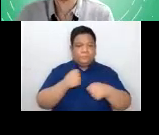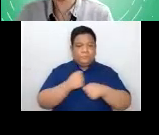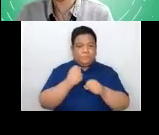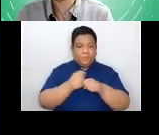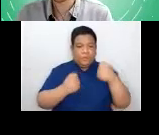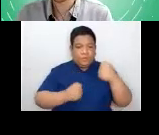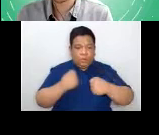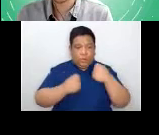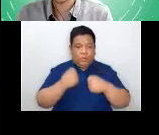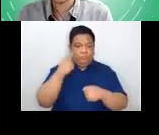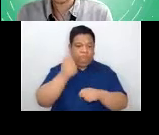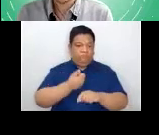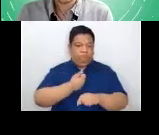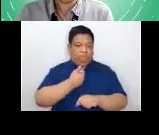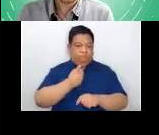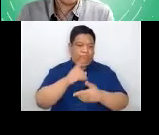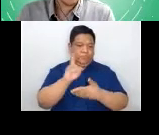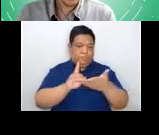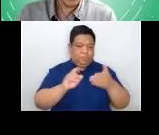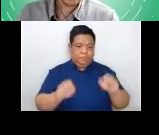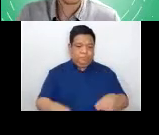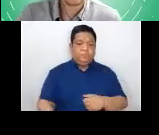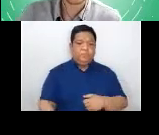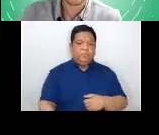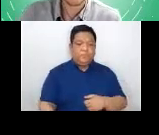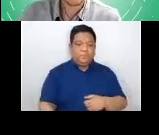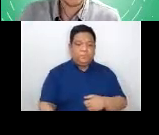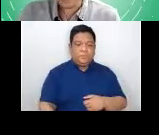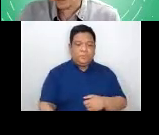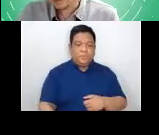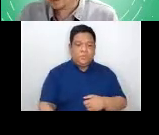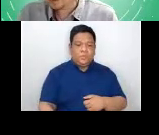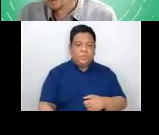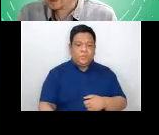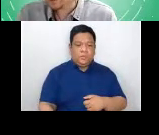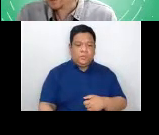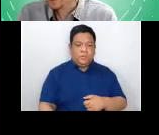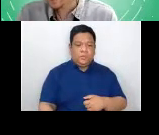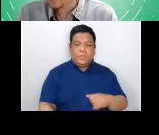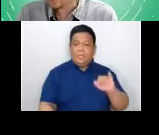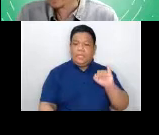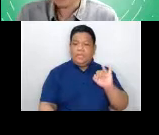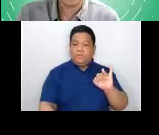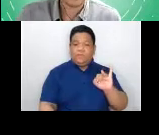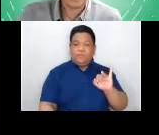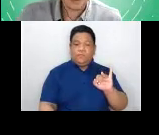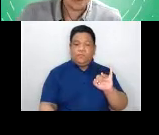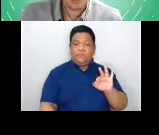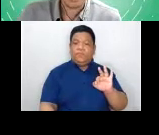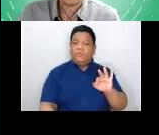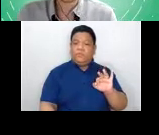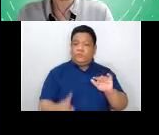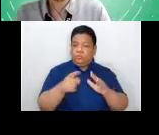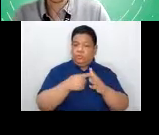yourself, right? You've seen custom PCBs. And if you've ever started in any electronics